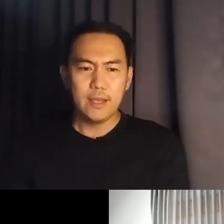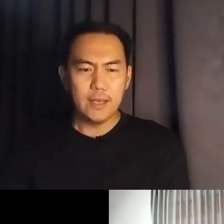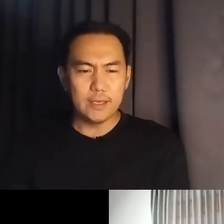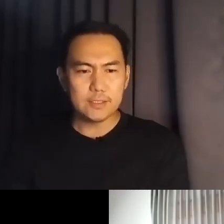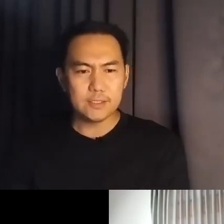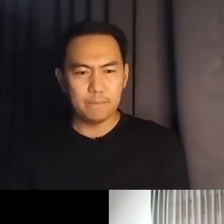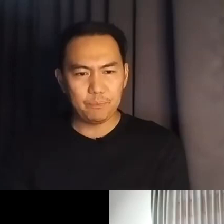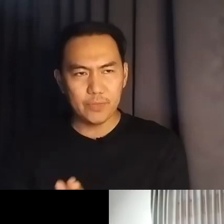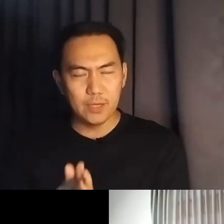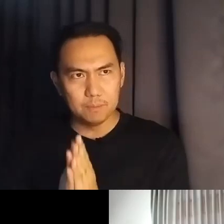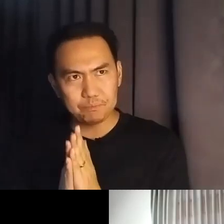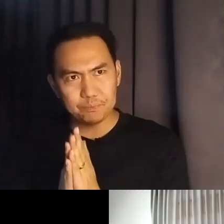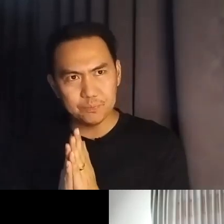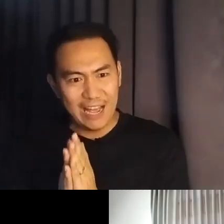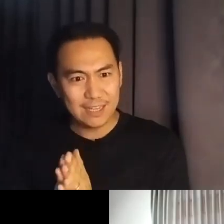there is